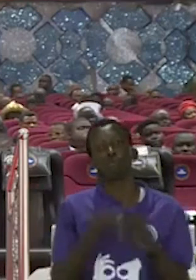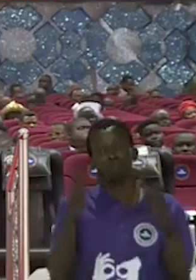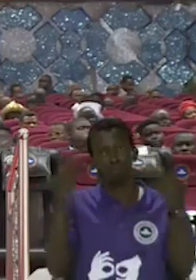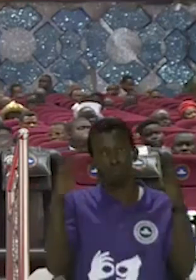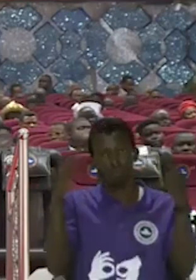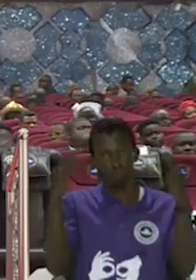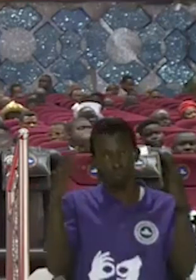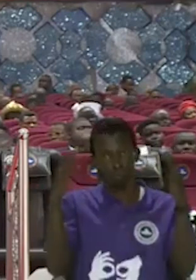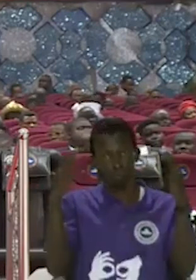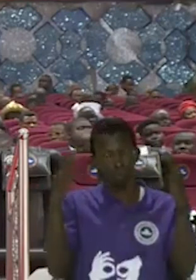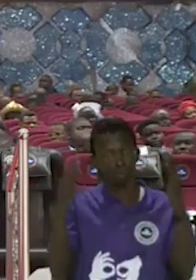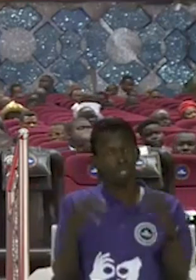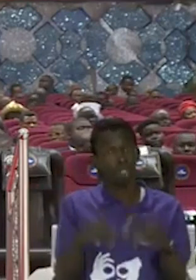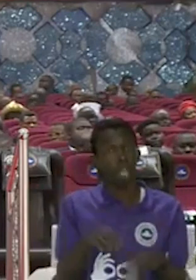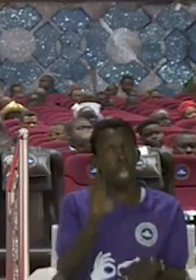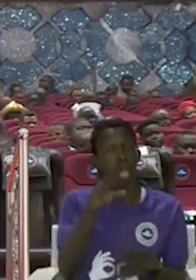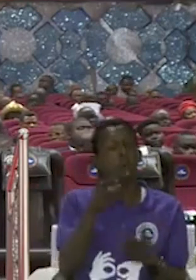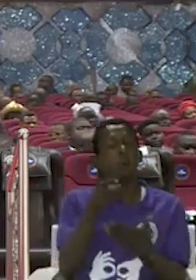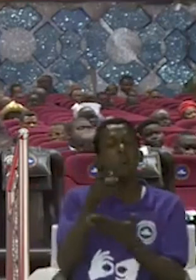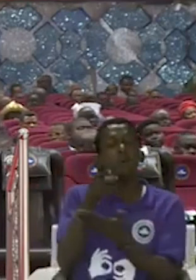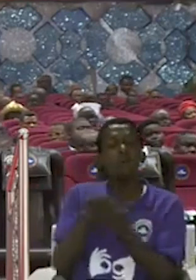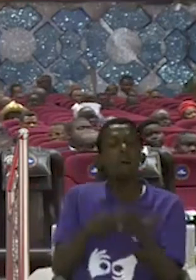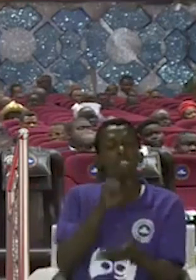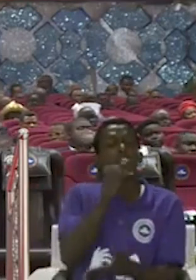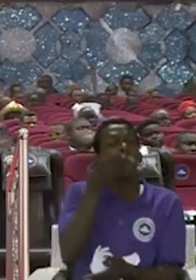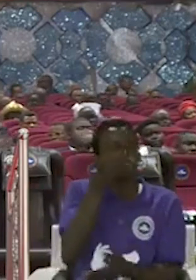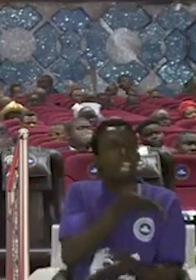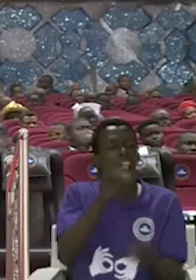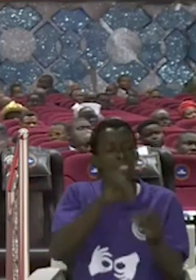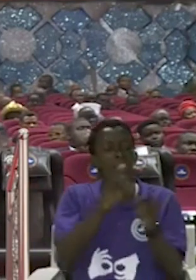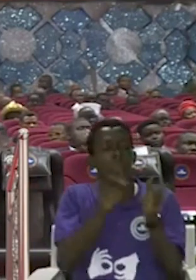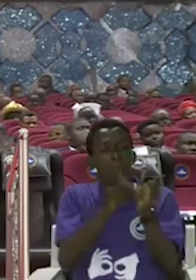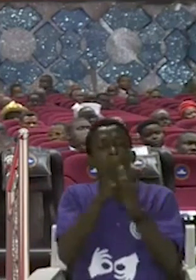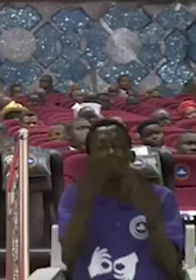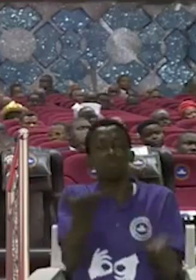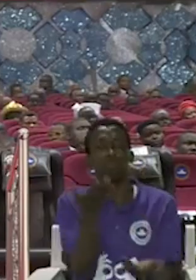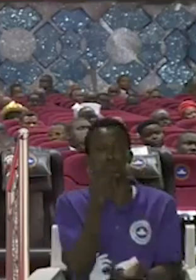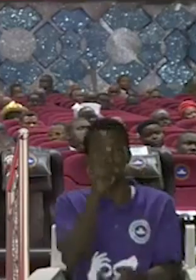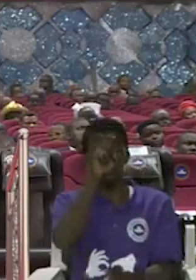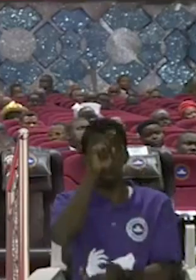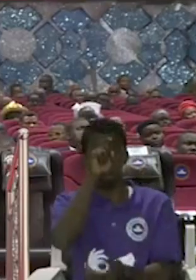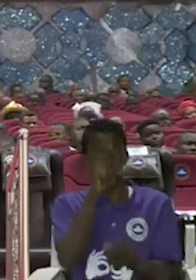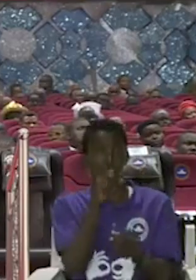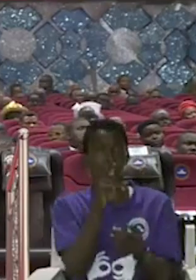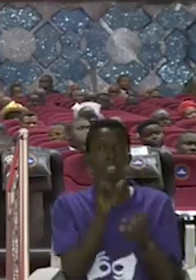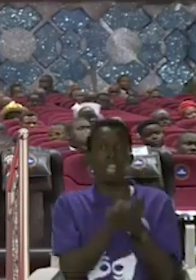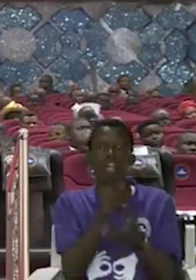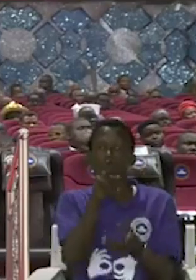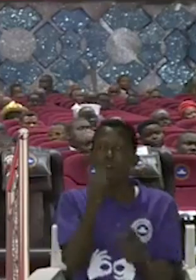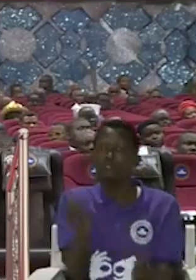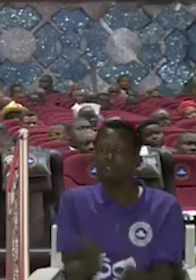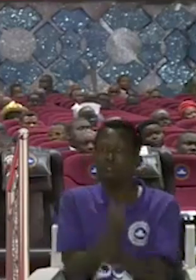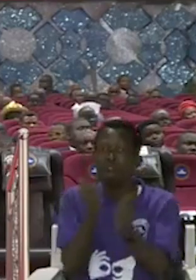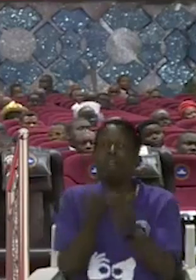I said, what is in the Bible is that you are to follow peace with all